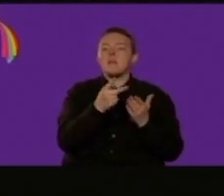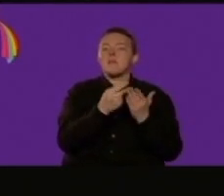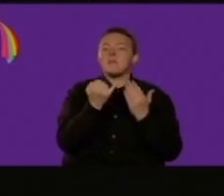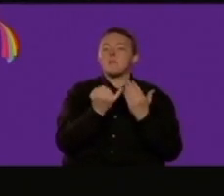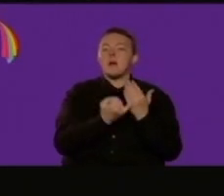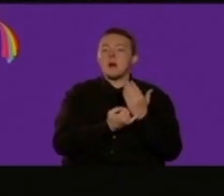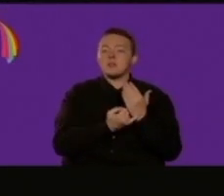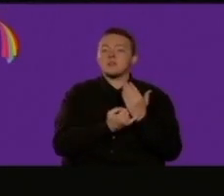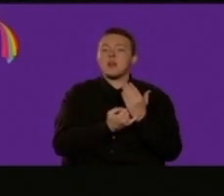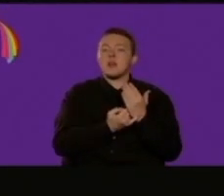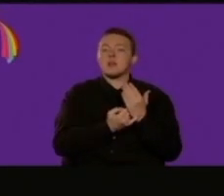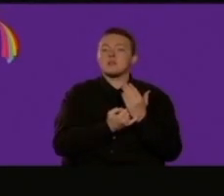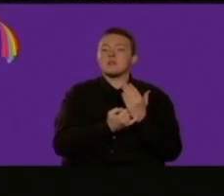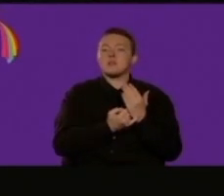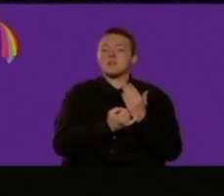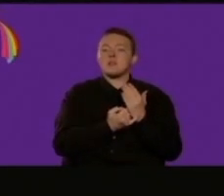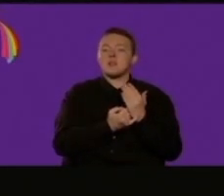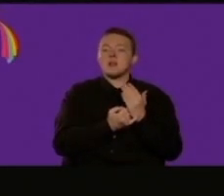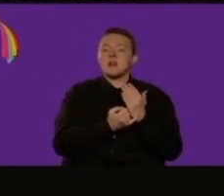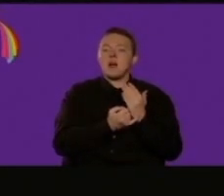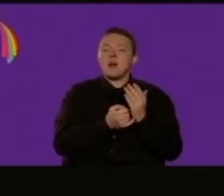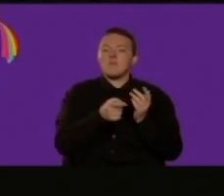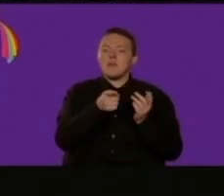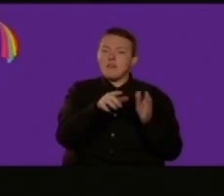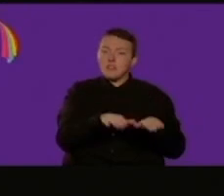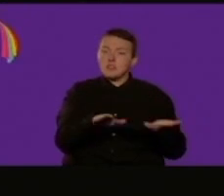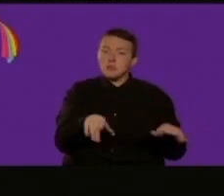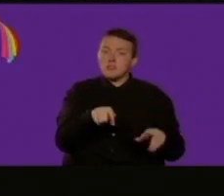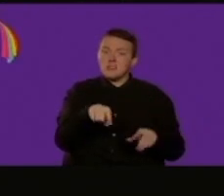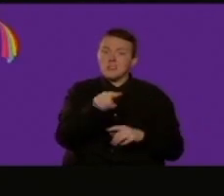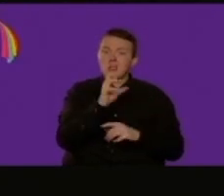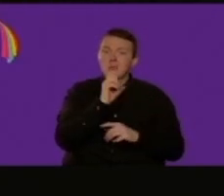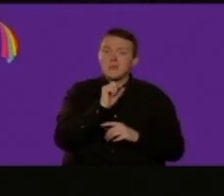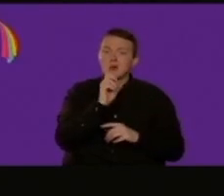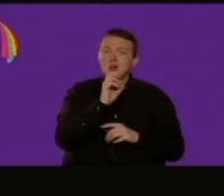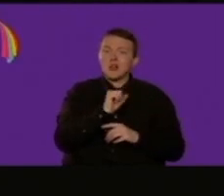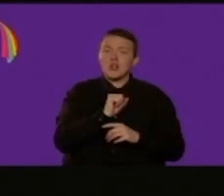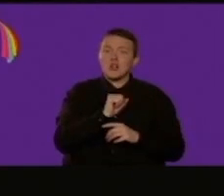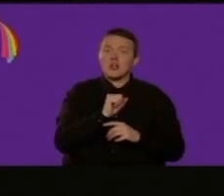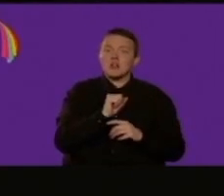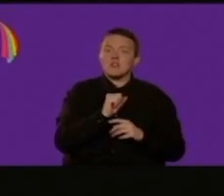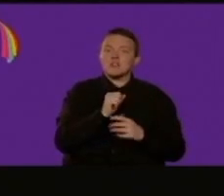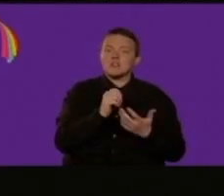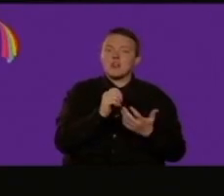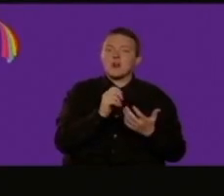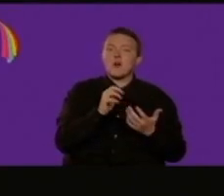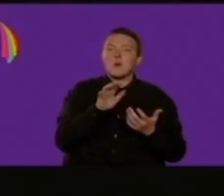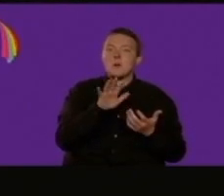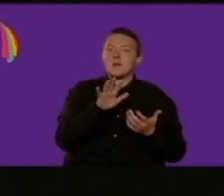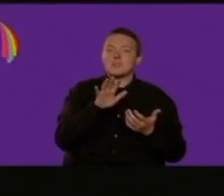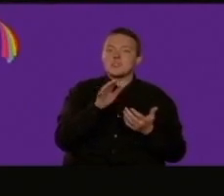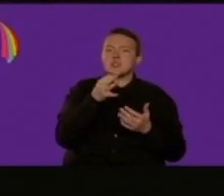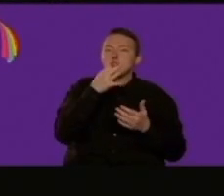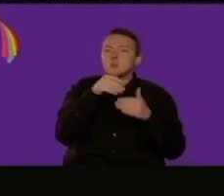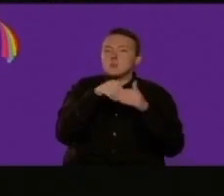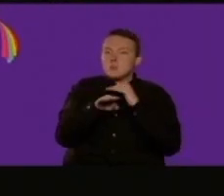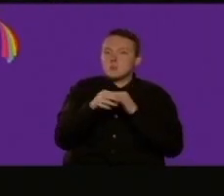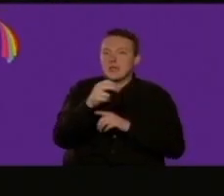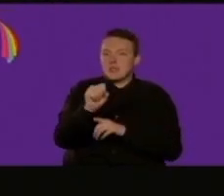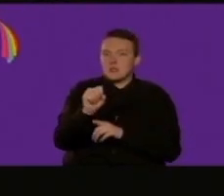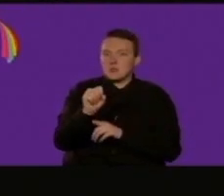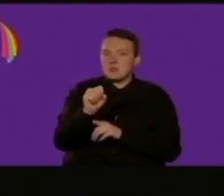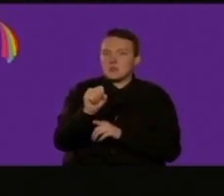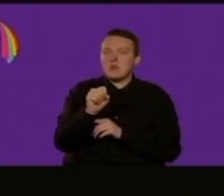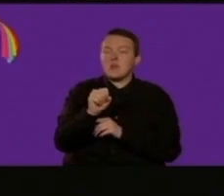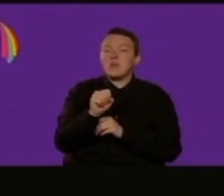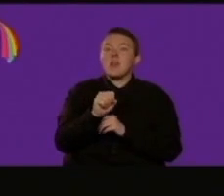but evidently also with teachers. And that's it. I just wanted to highlight these two projects. Well, I love how